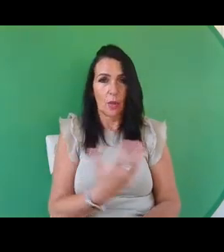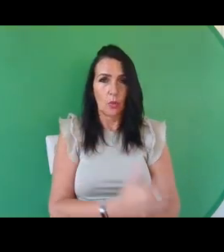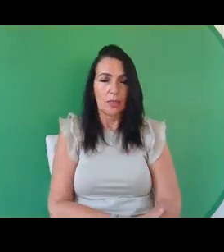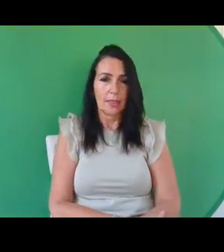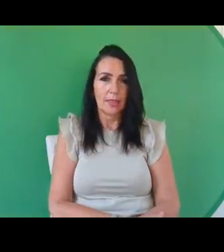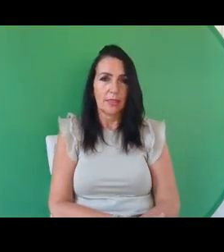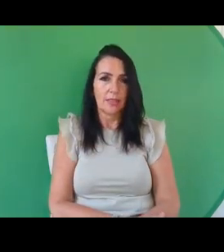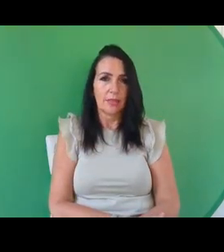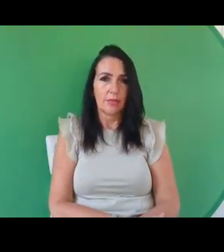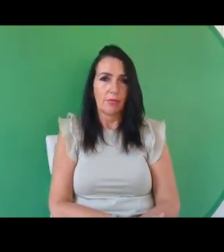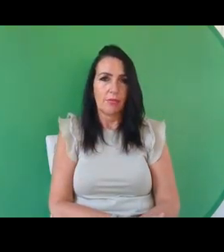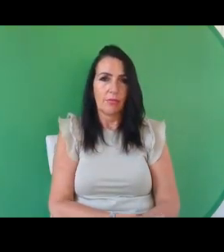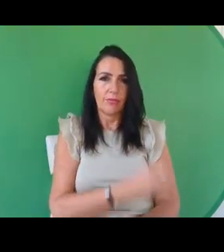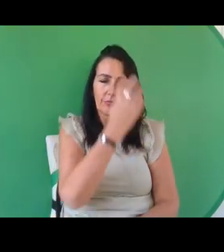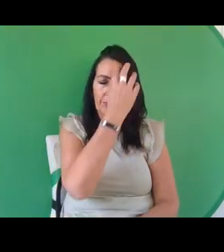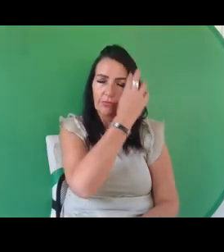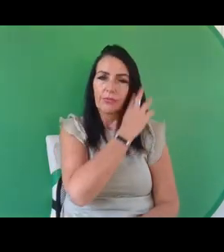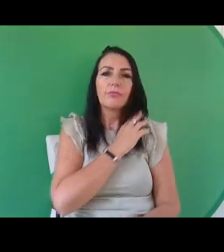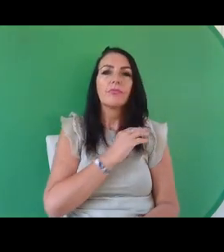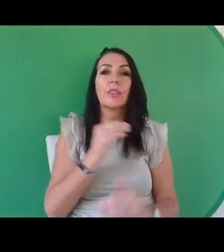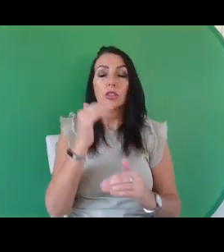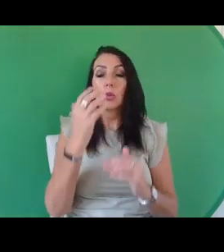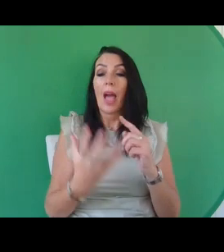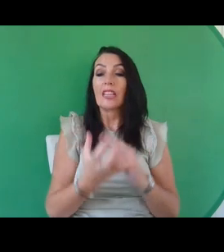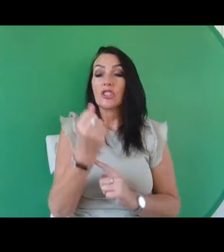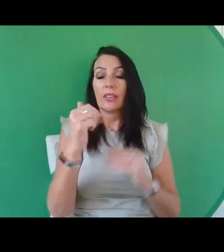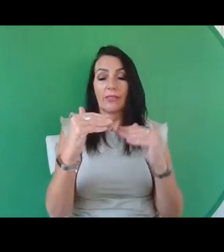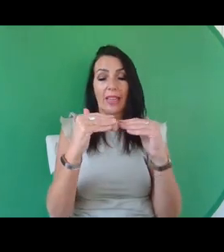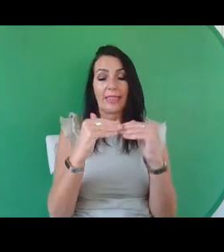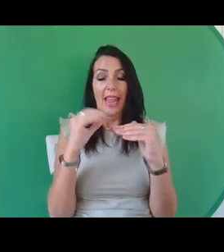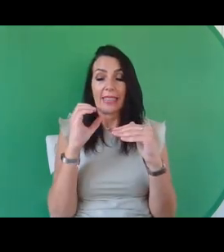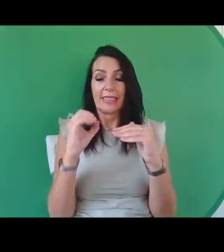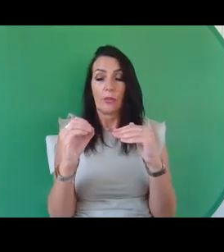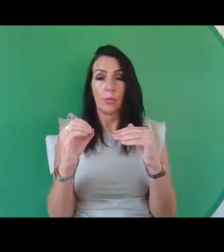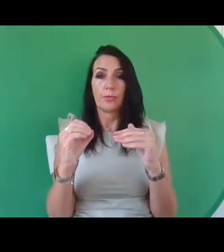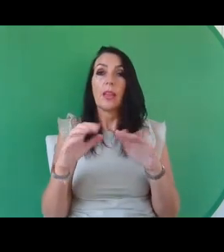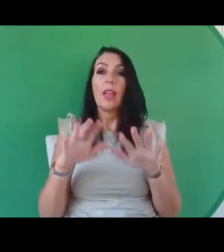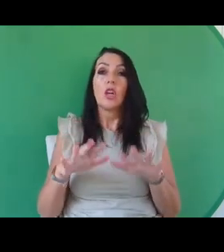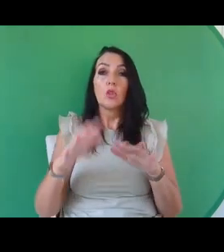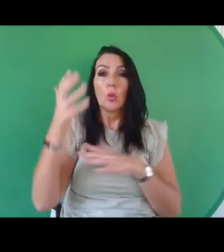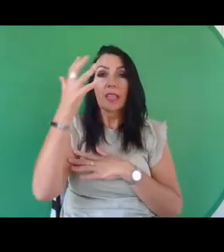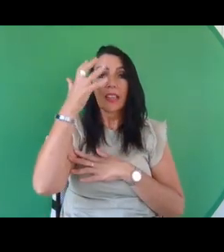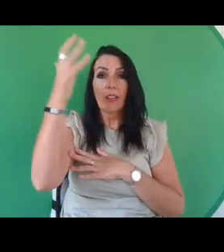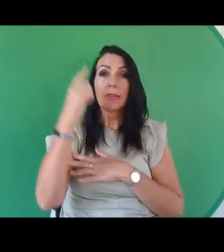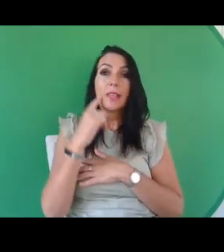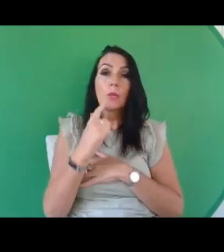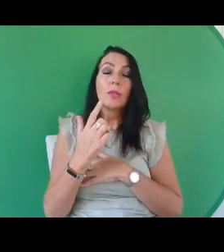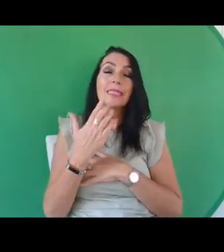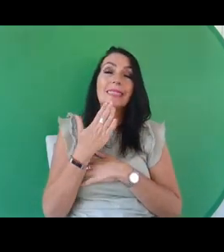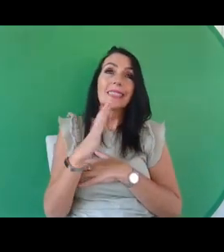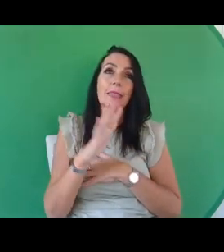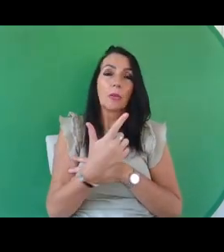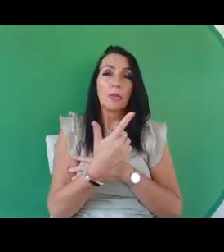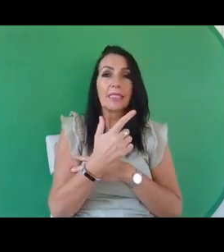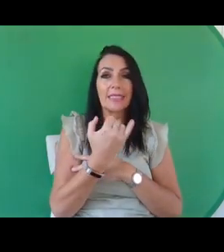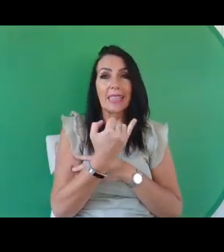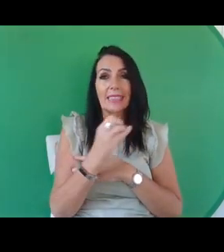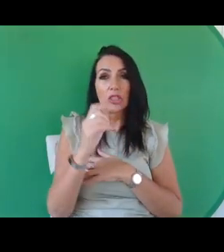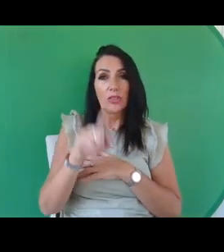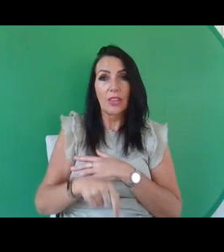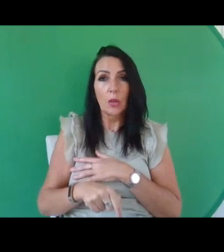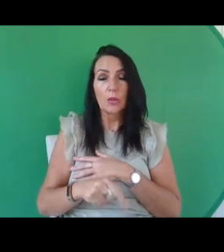Thank you. So to meet net zero, the UK government anticipates we'll need at least 600,000 installs of new heat